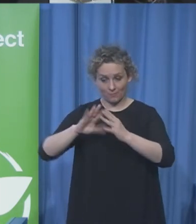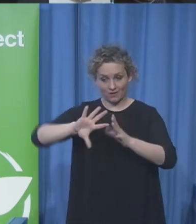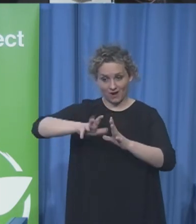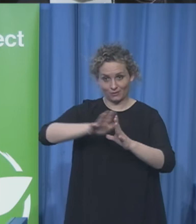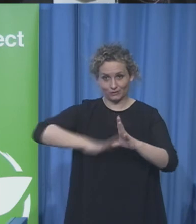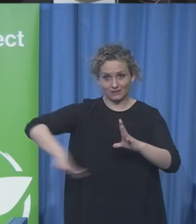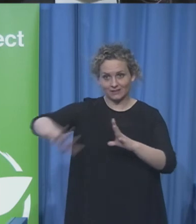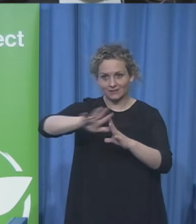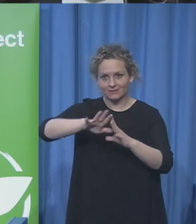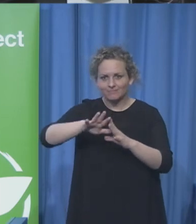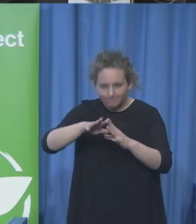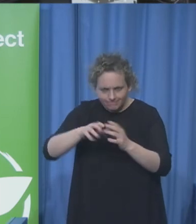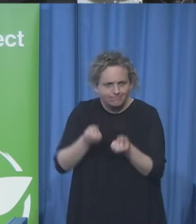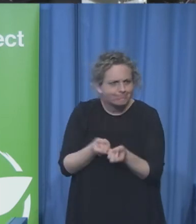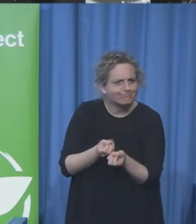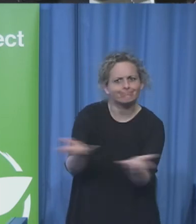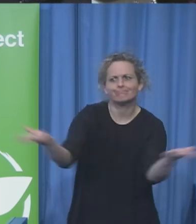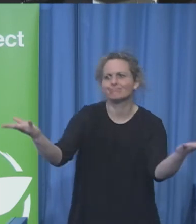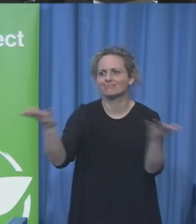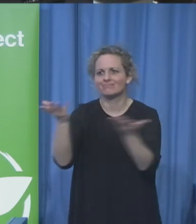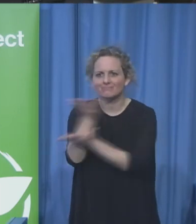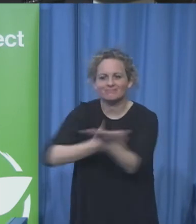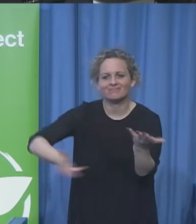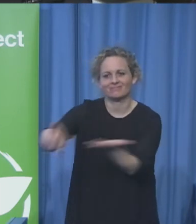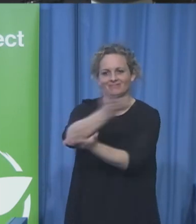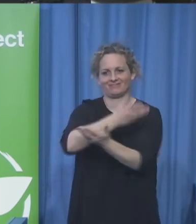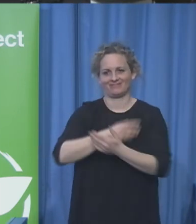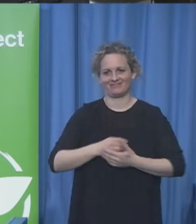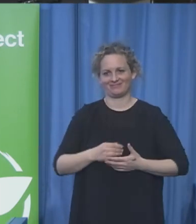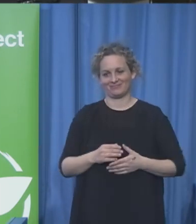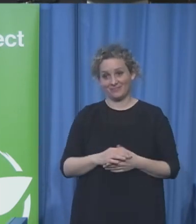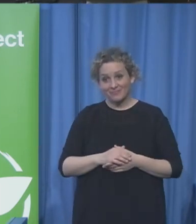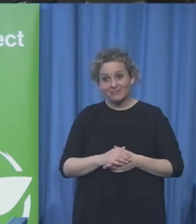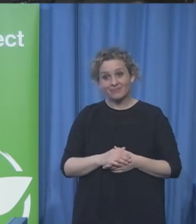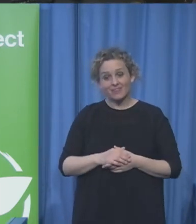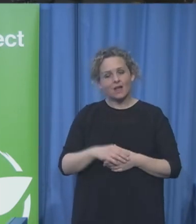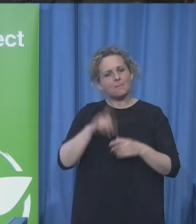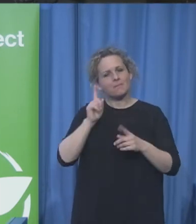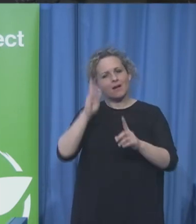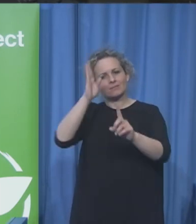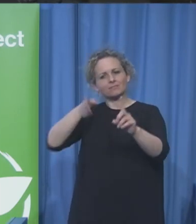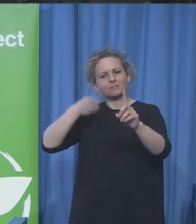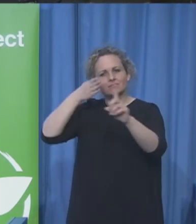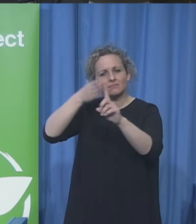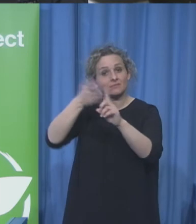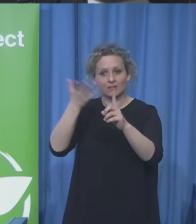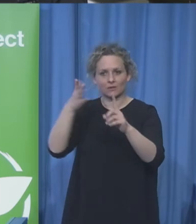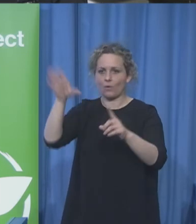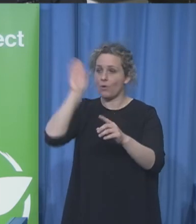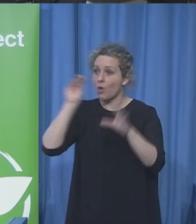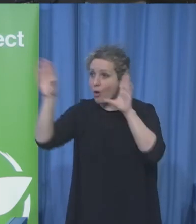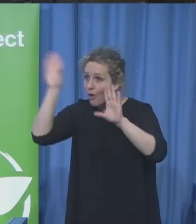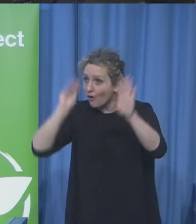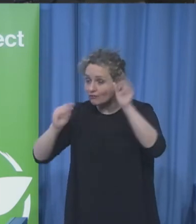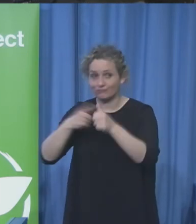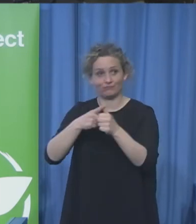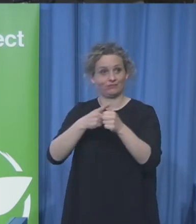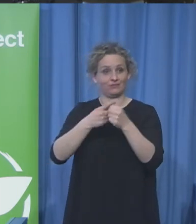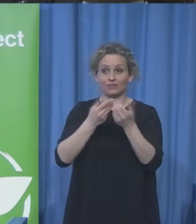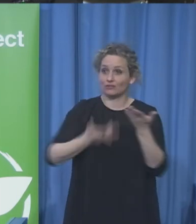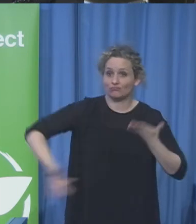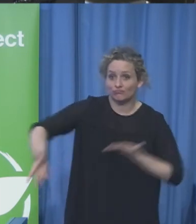it is what all is about: learning new ways, sharing new ways, and teaching new